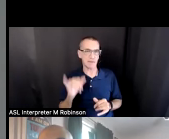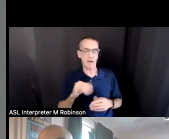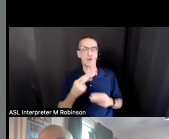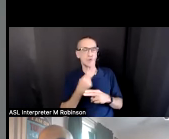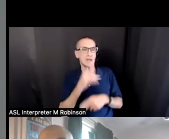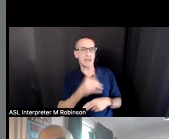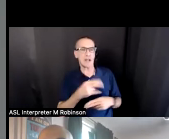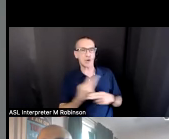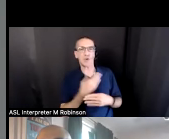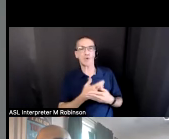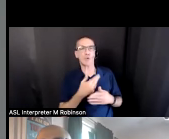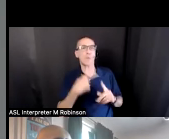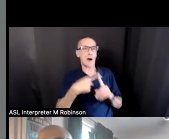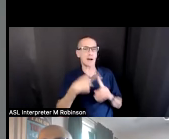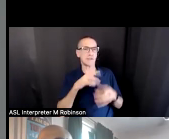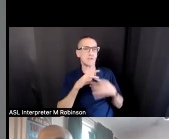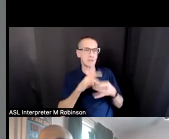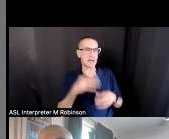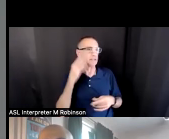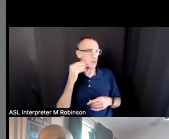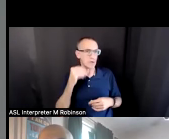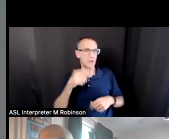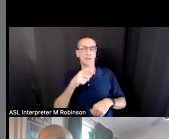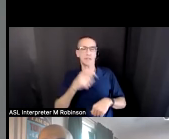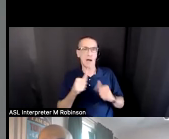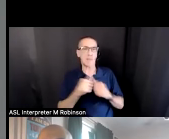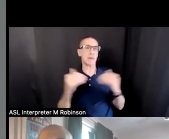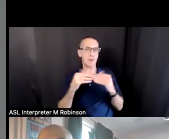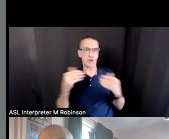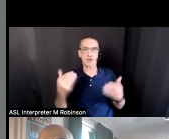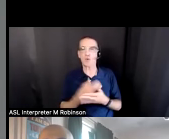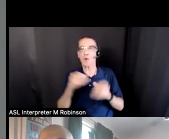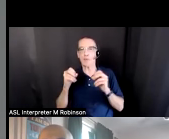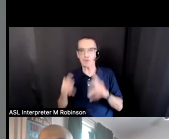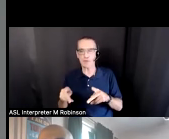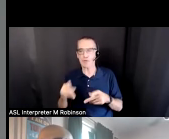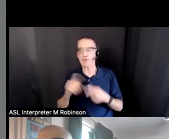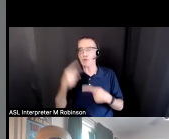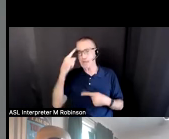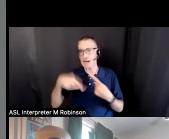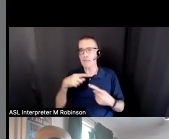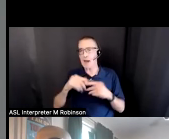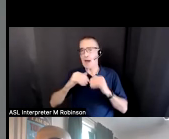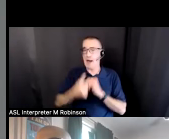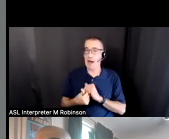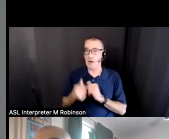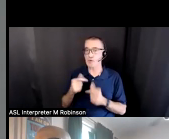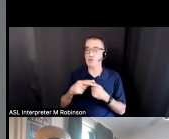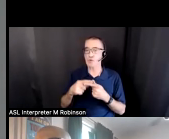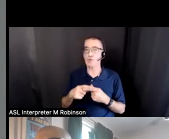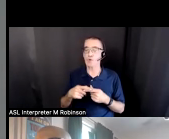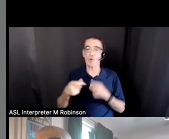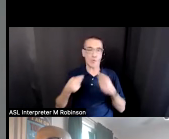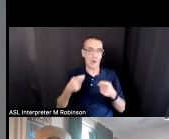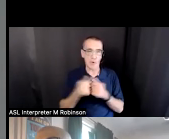those new positive relationships, experiences, time with peers, new opportunities to think about how to grapple with some